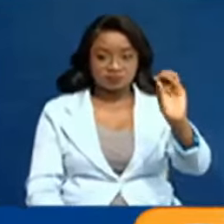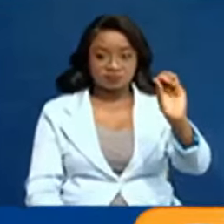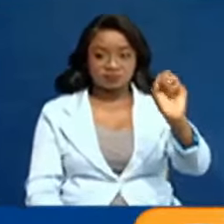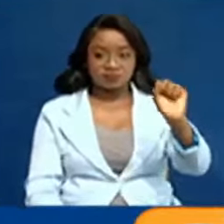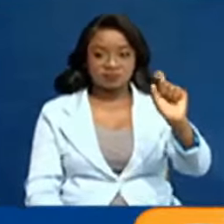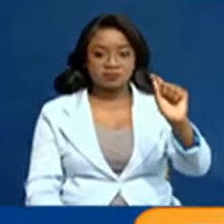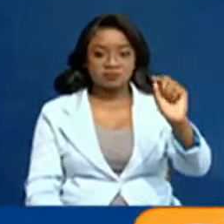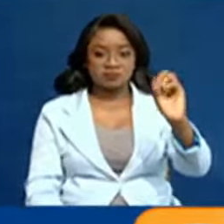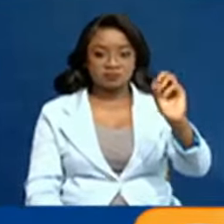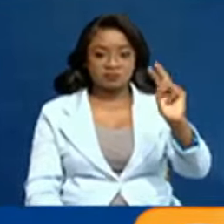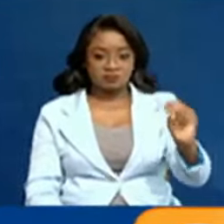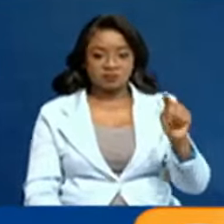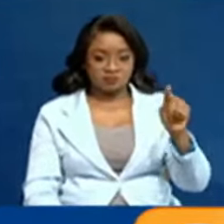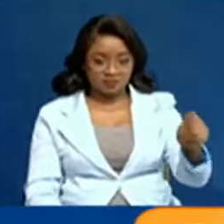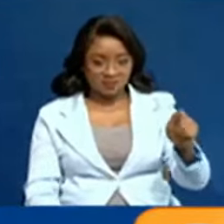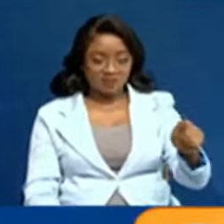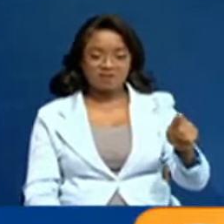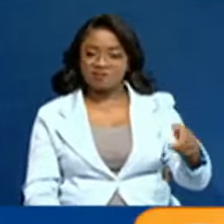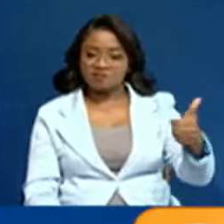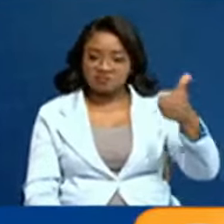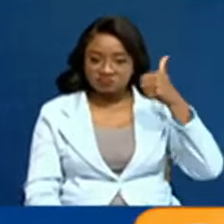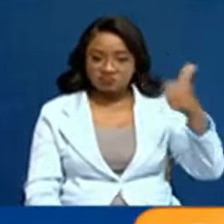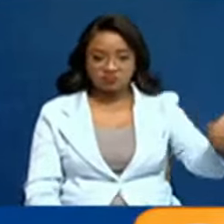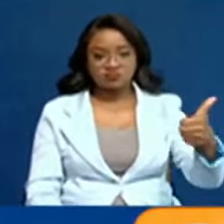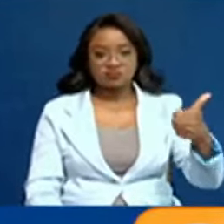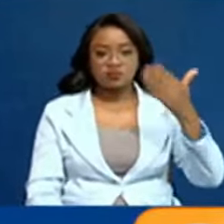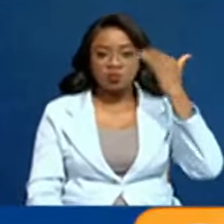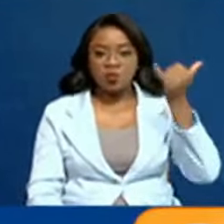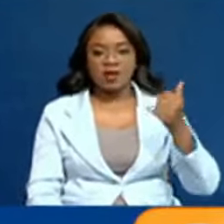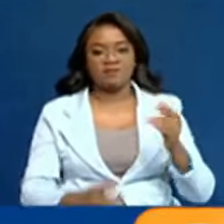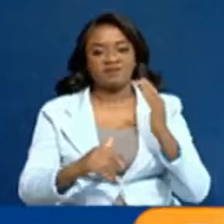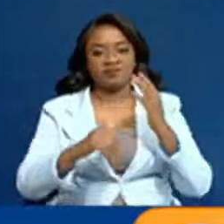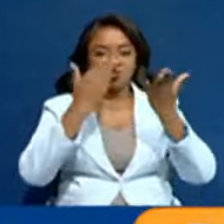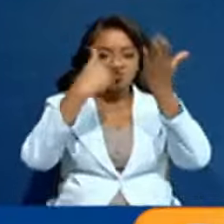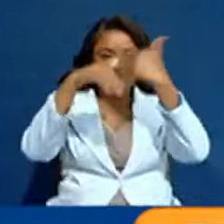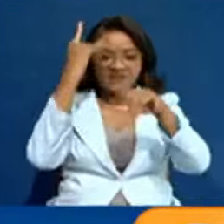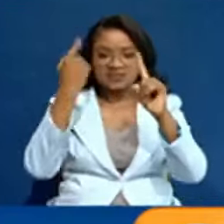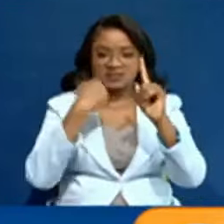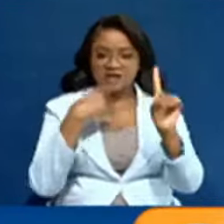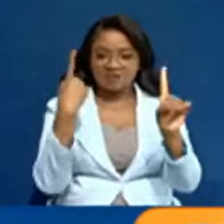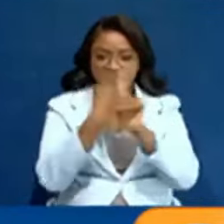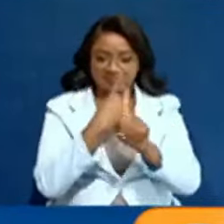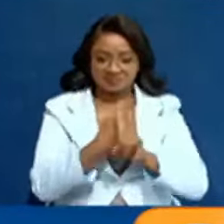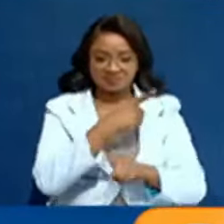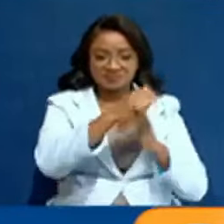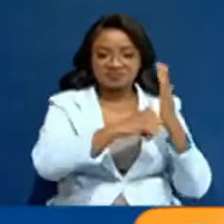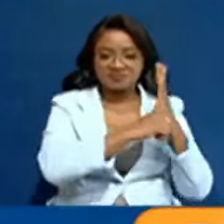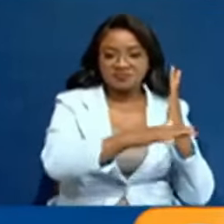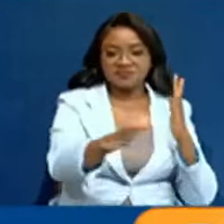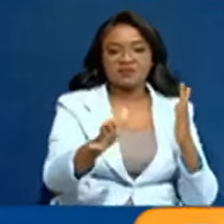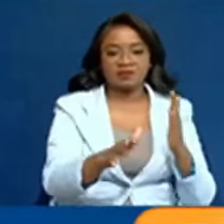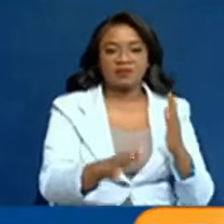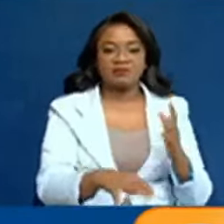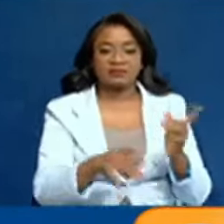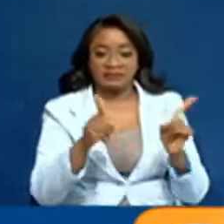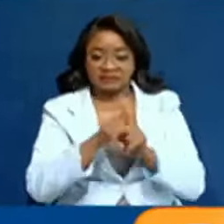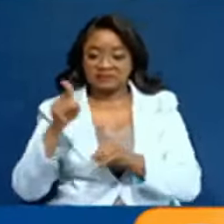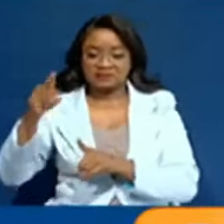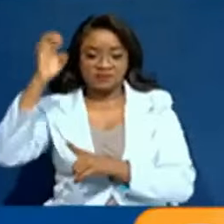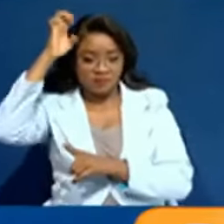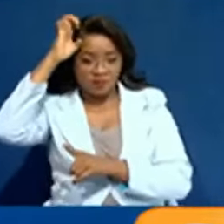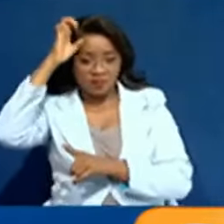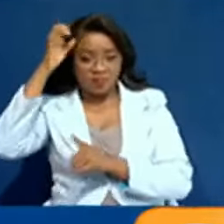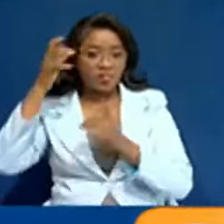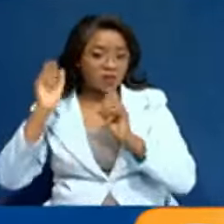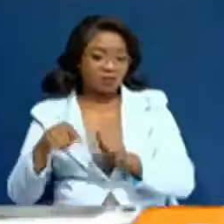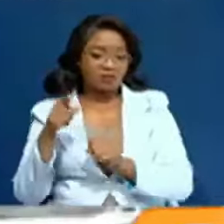university, the universities that are there. So Eldoret probably should be a sports city, and that is what we should be promoting. All right.